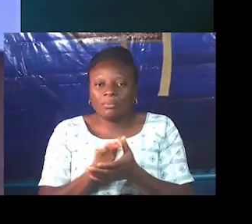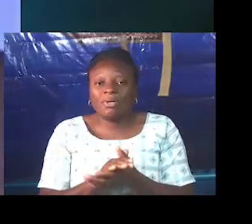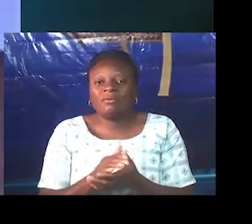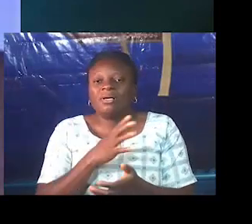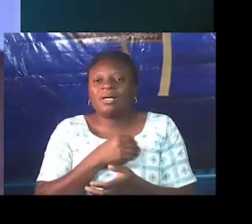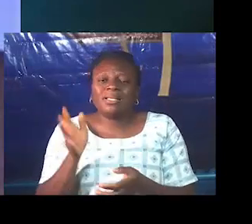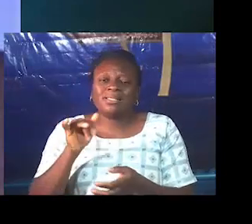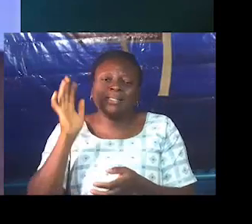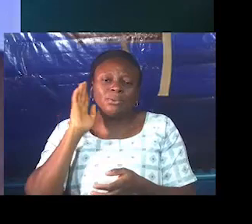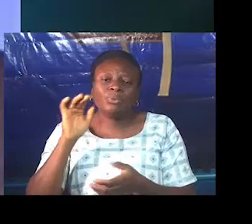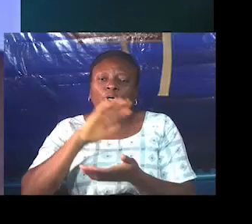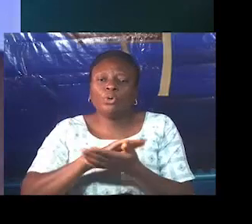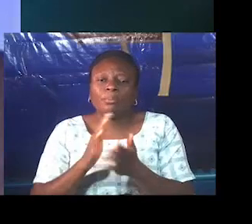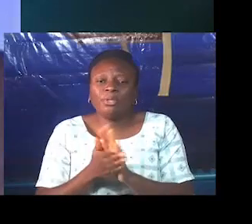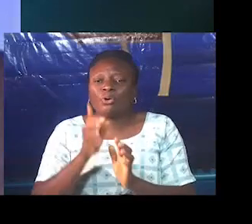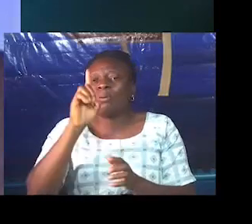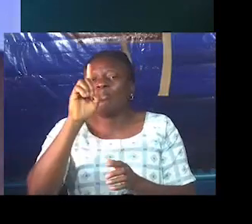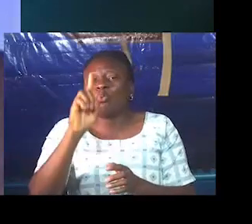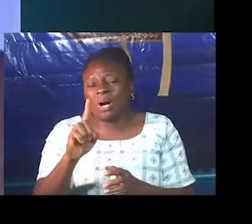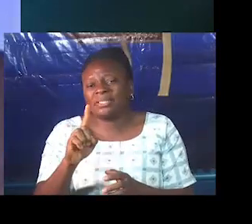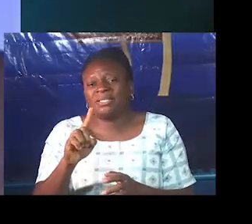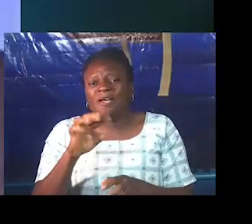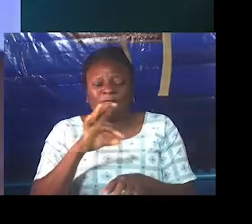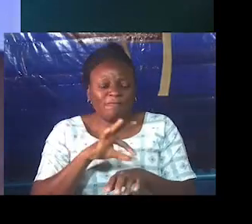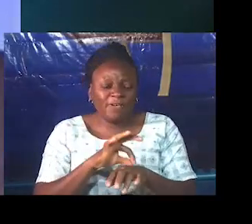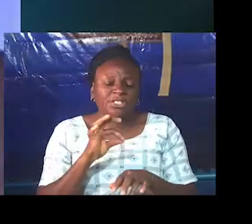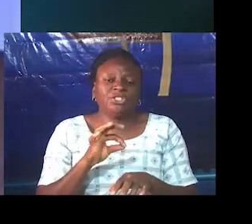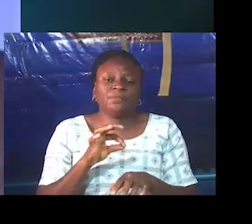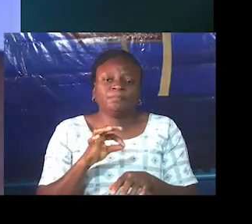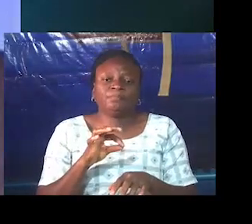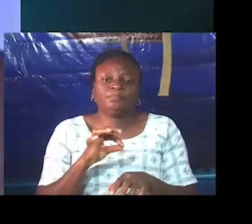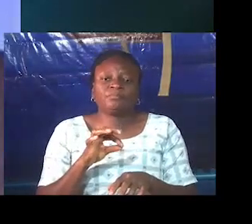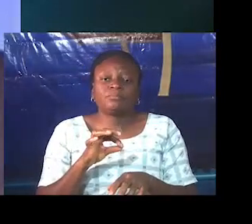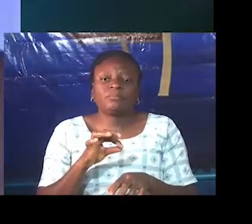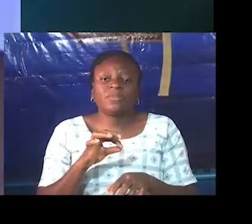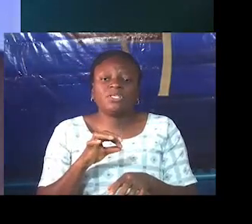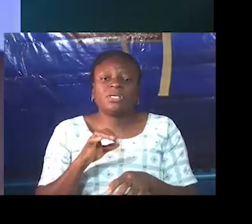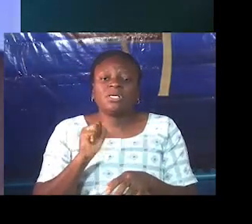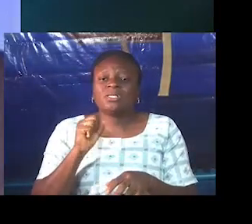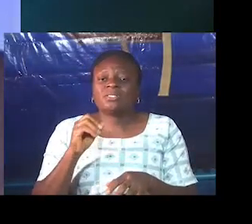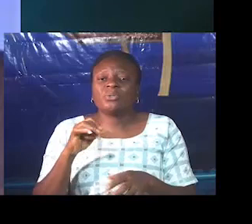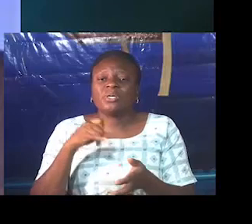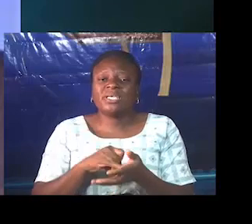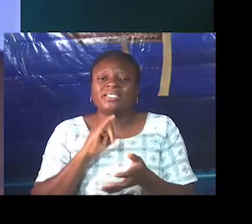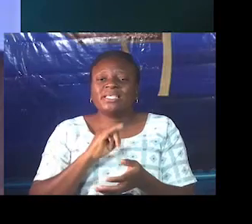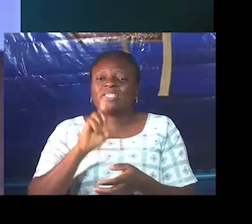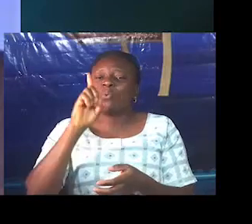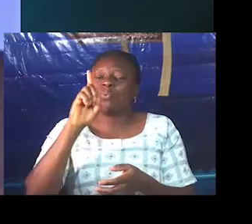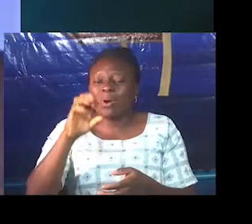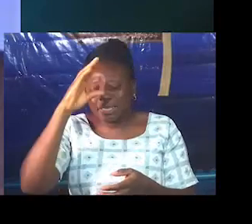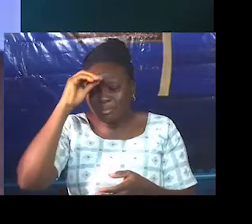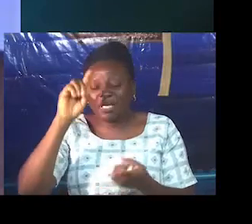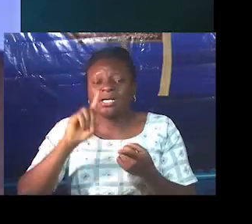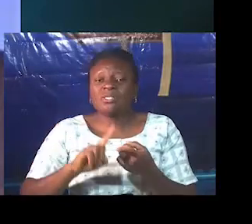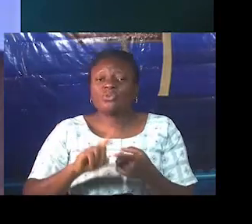And God has a man for you. God is not going to bring a divorcee to your life. The divorcee